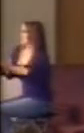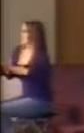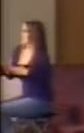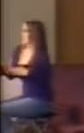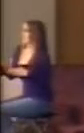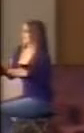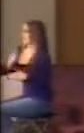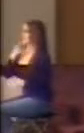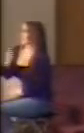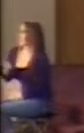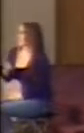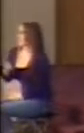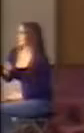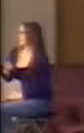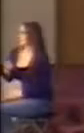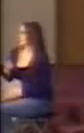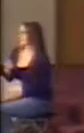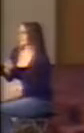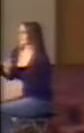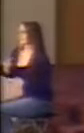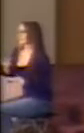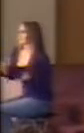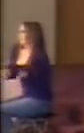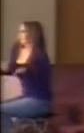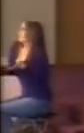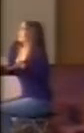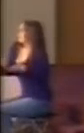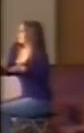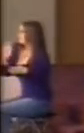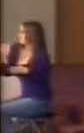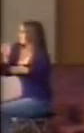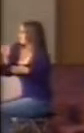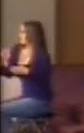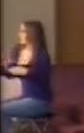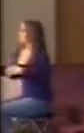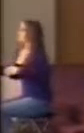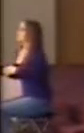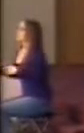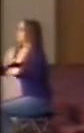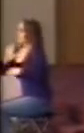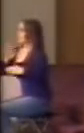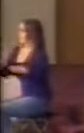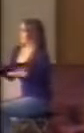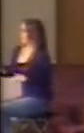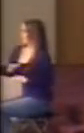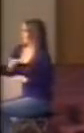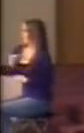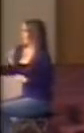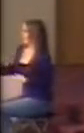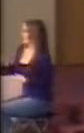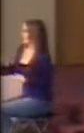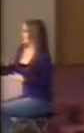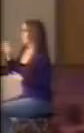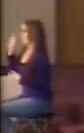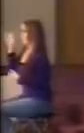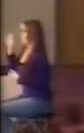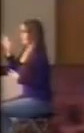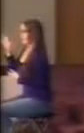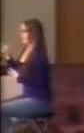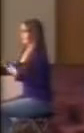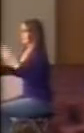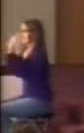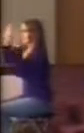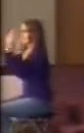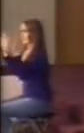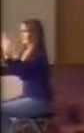ministry. Well, respectful of his zeal, they wanted to go ahead and invite him to preach that coming Sunday morning. So